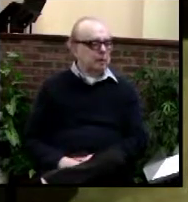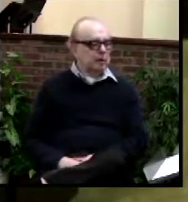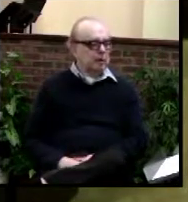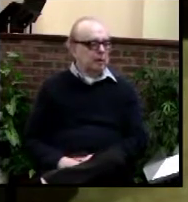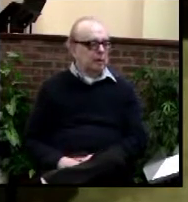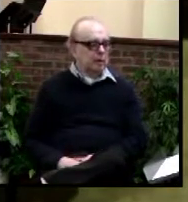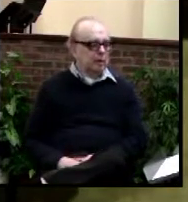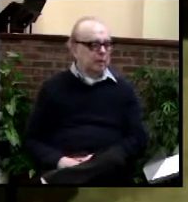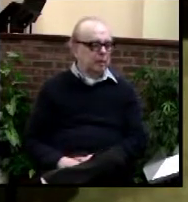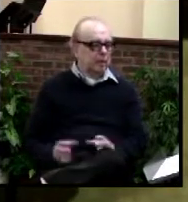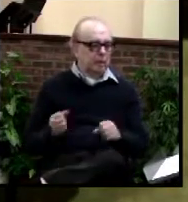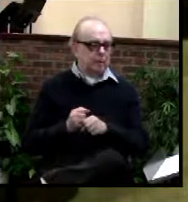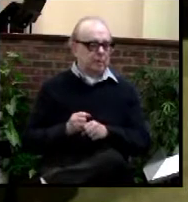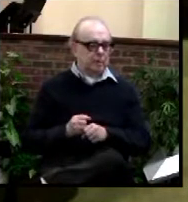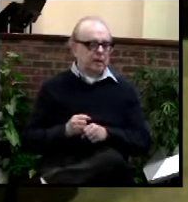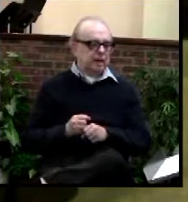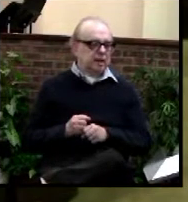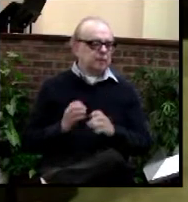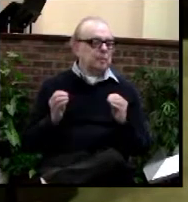he gets a higher produce